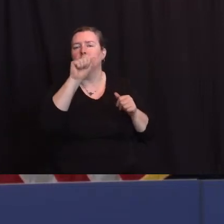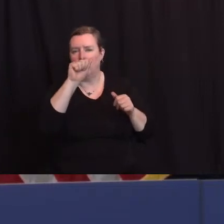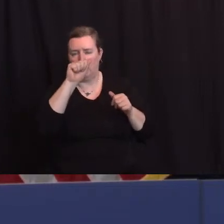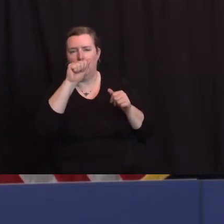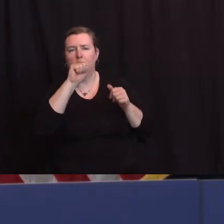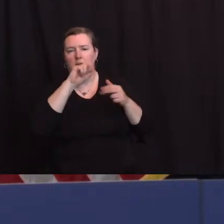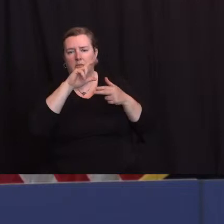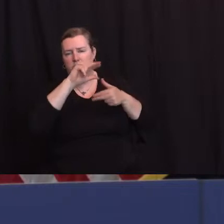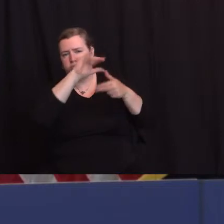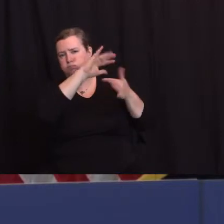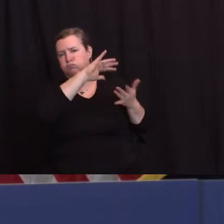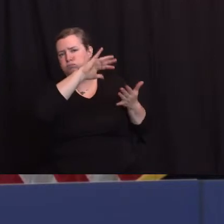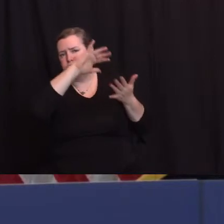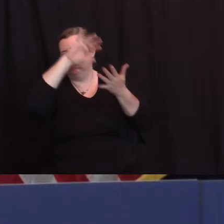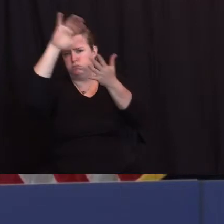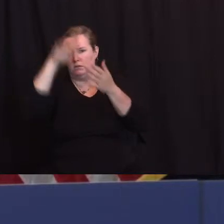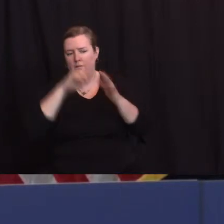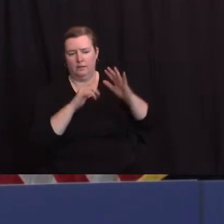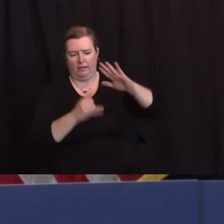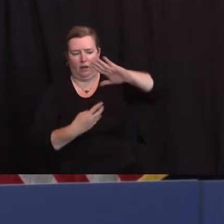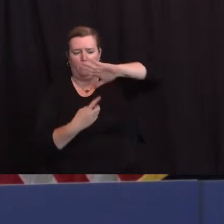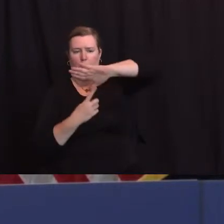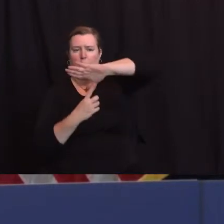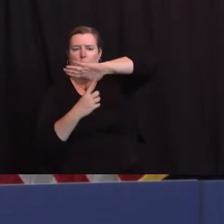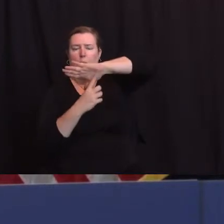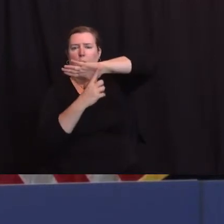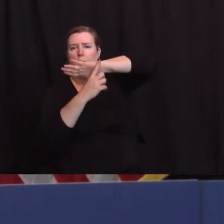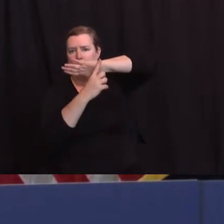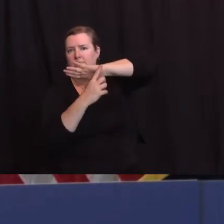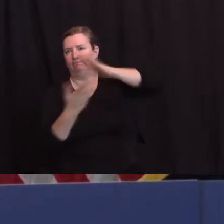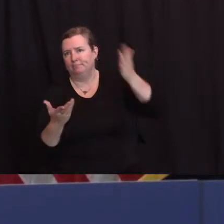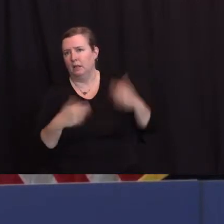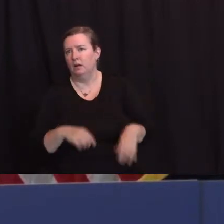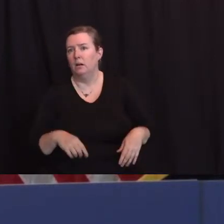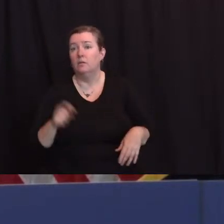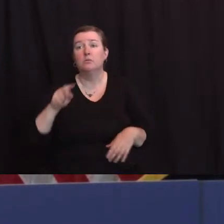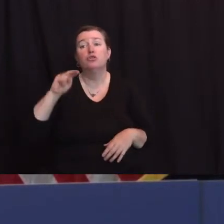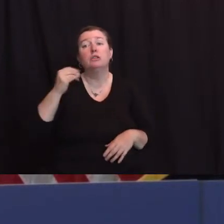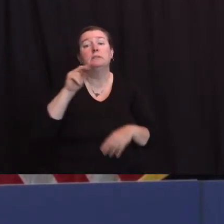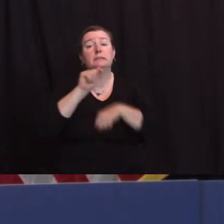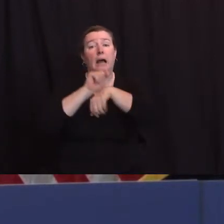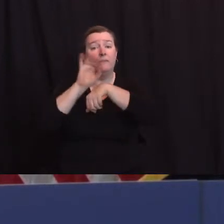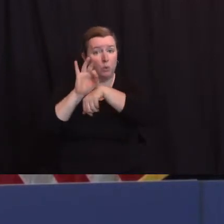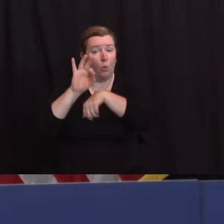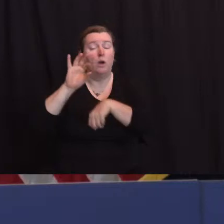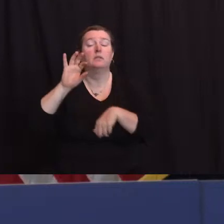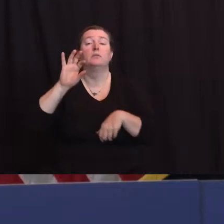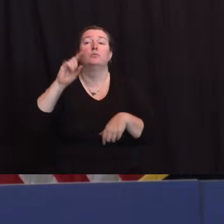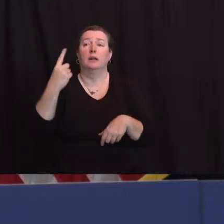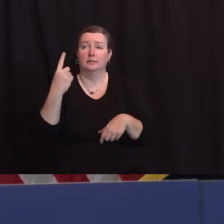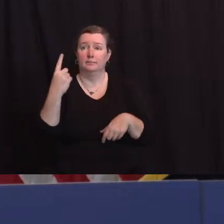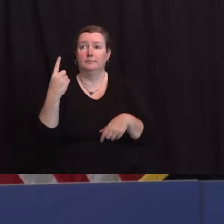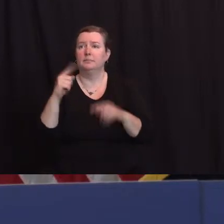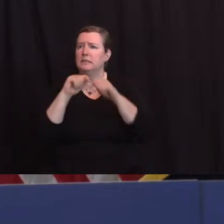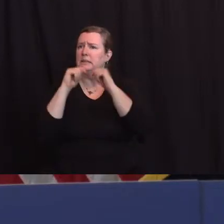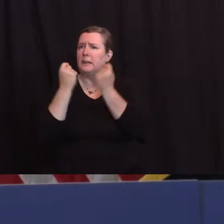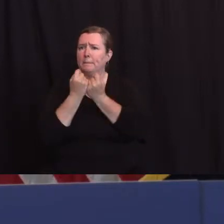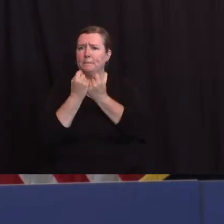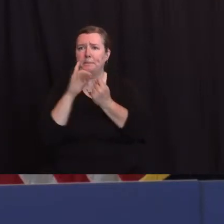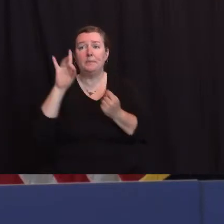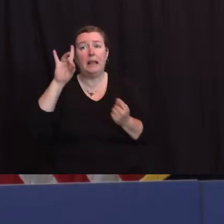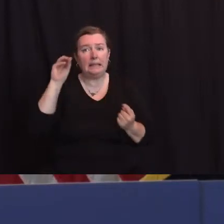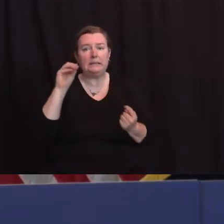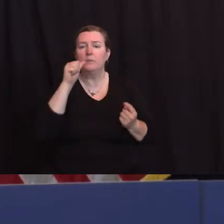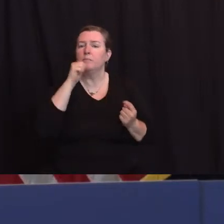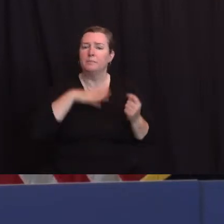the coast. And to your point, Governor, about New Jersey Task Force 1, That's a team of 80 women and men.